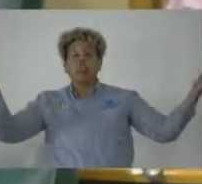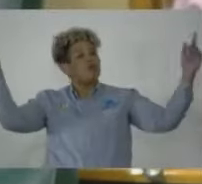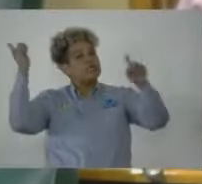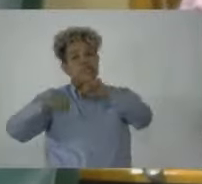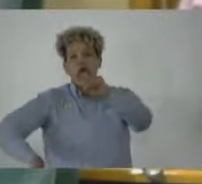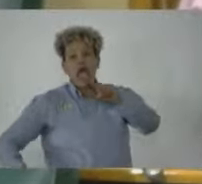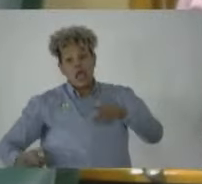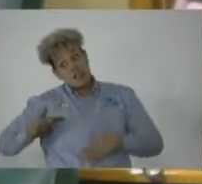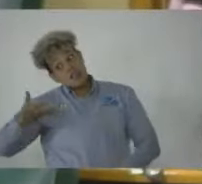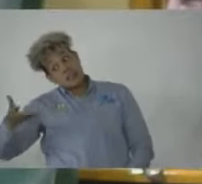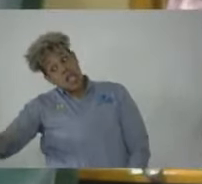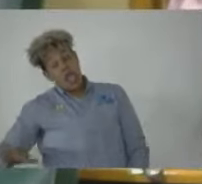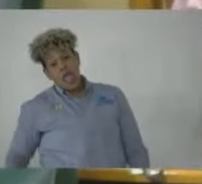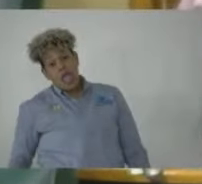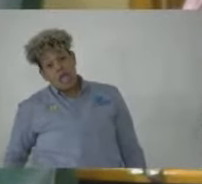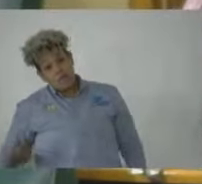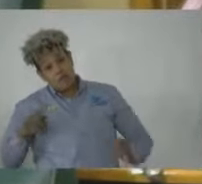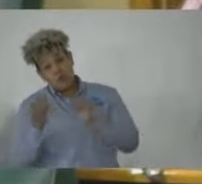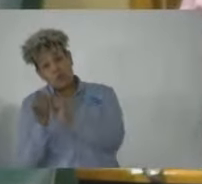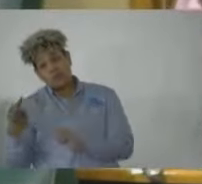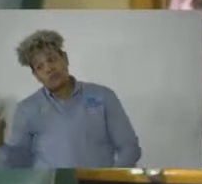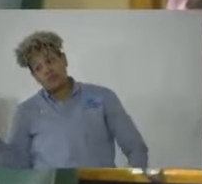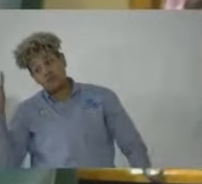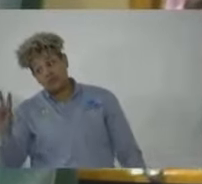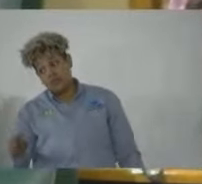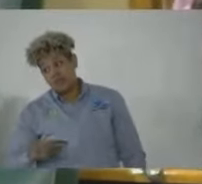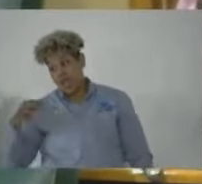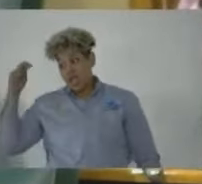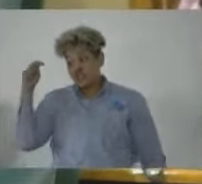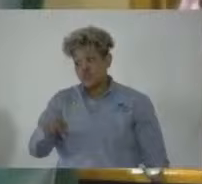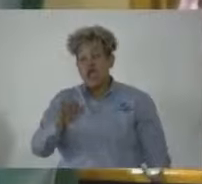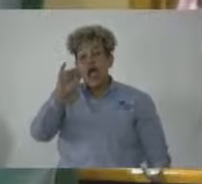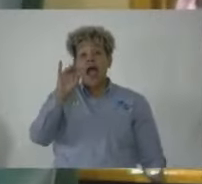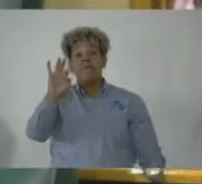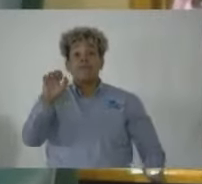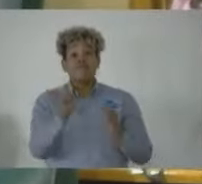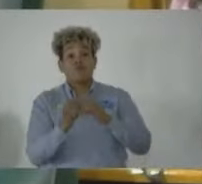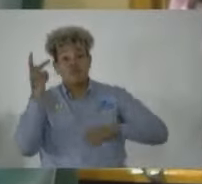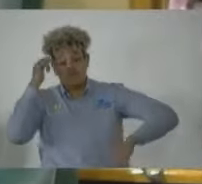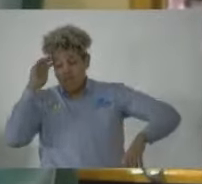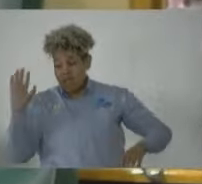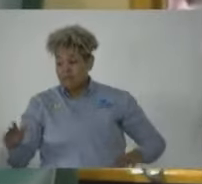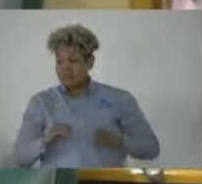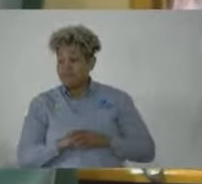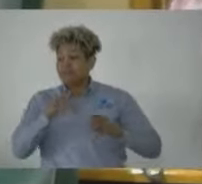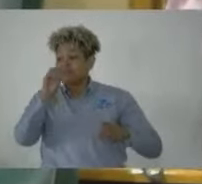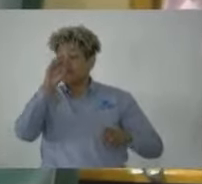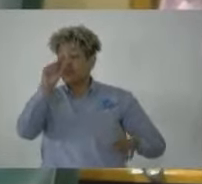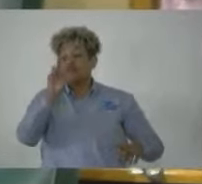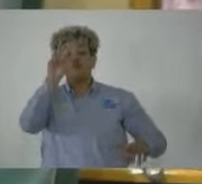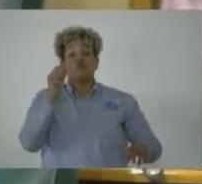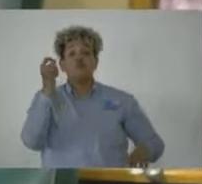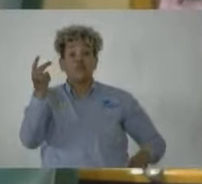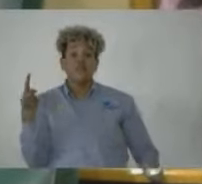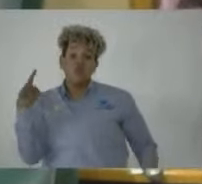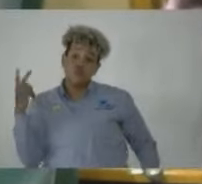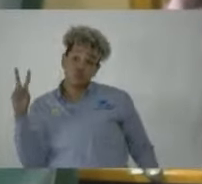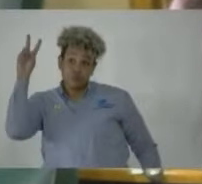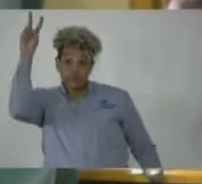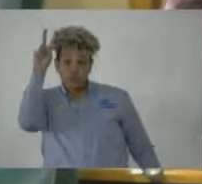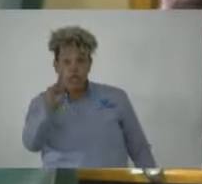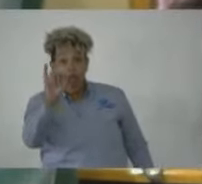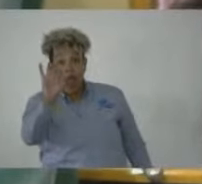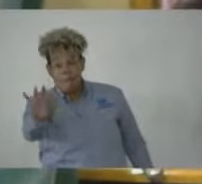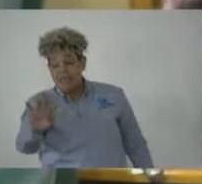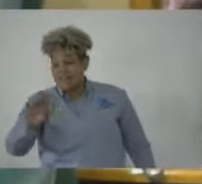I was there, I was with him. I visited the IMF with him in October of 2011. And